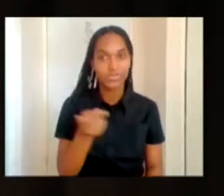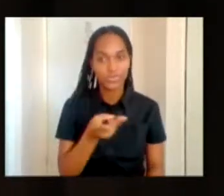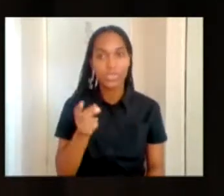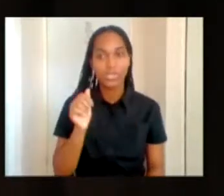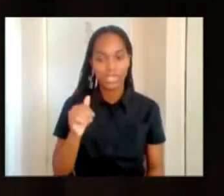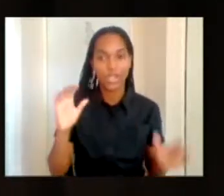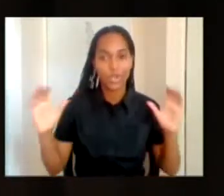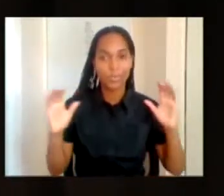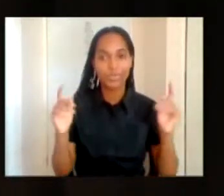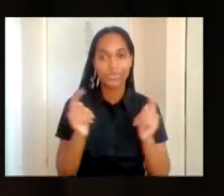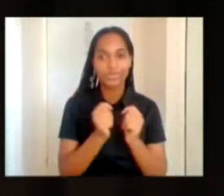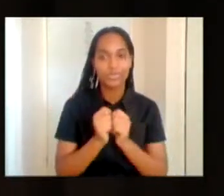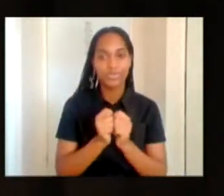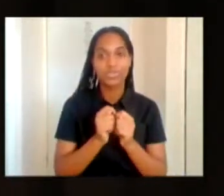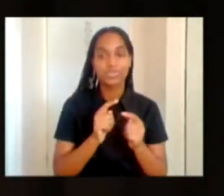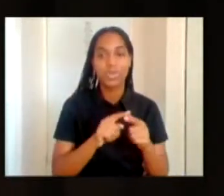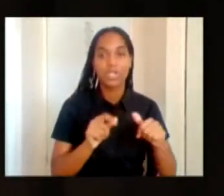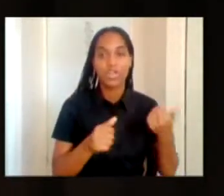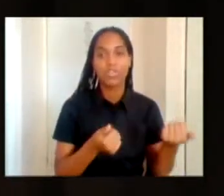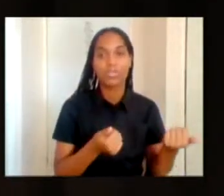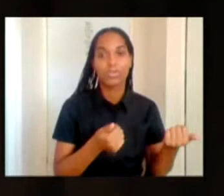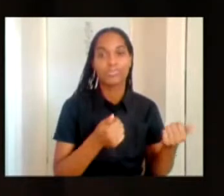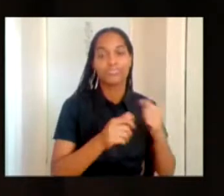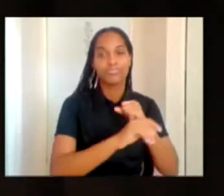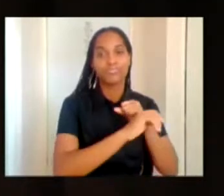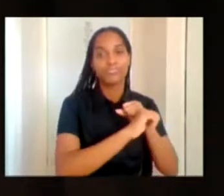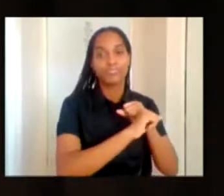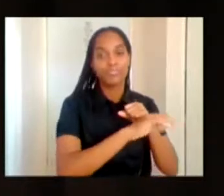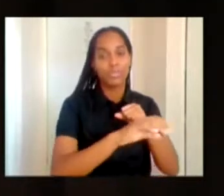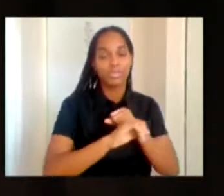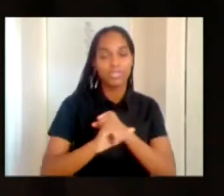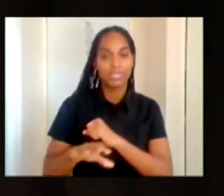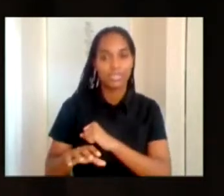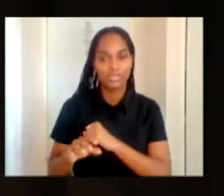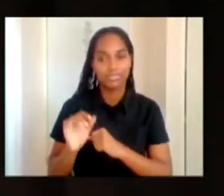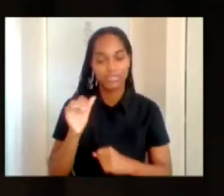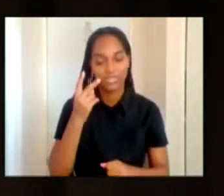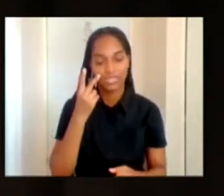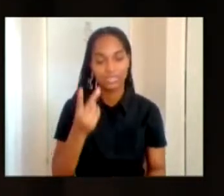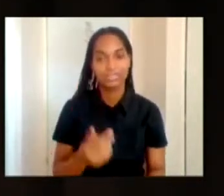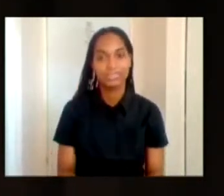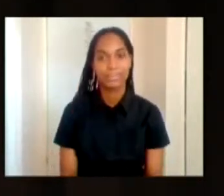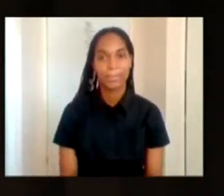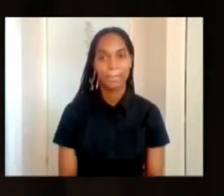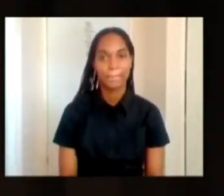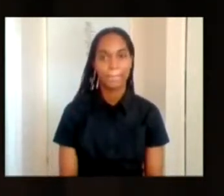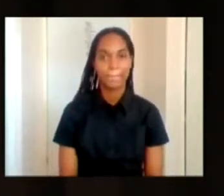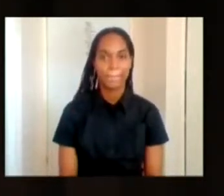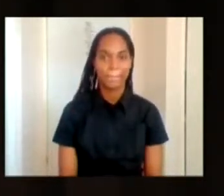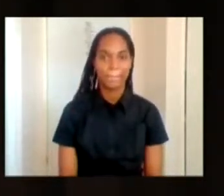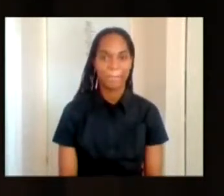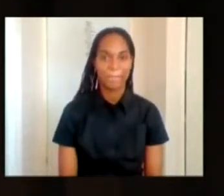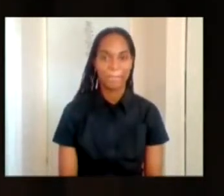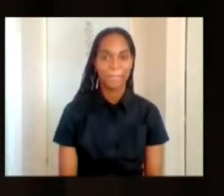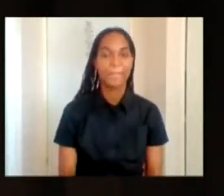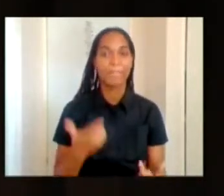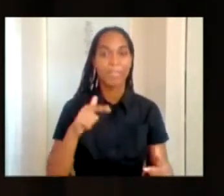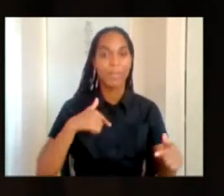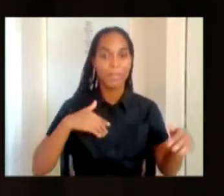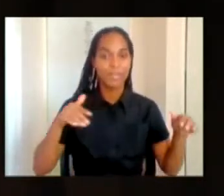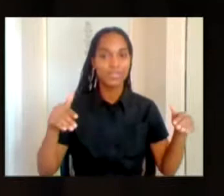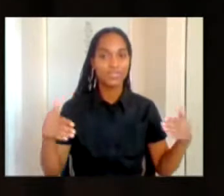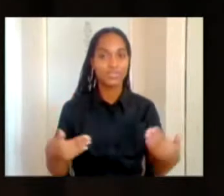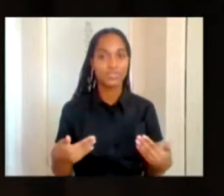analog broadcasting, if you want to see. Okay, so let me a little bit introducing